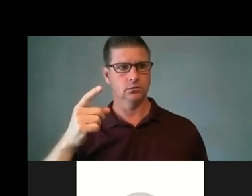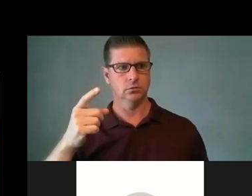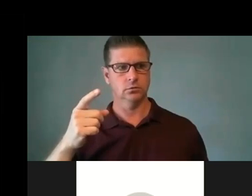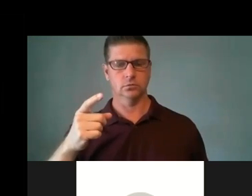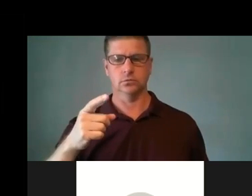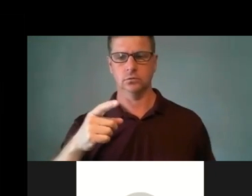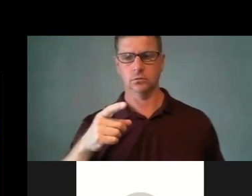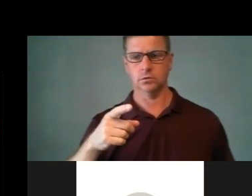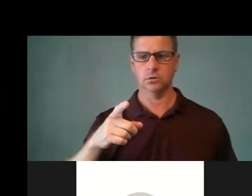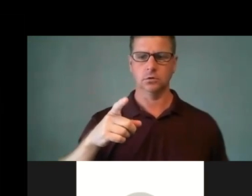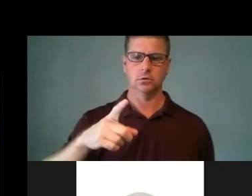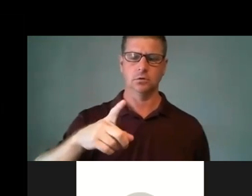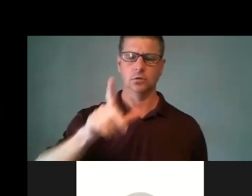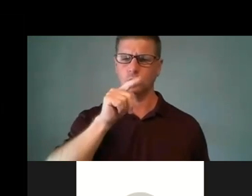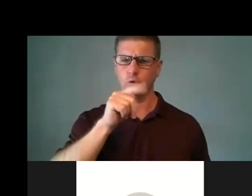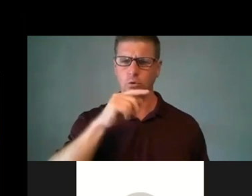Vote aye.